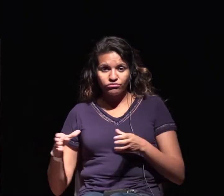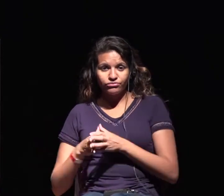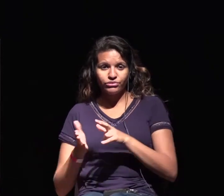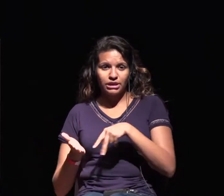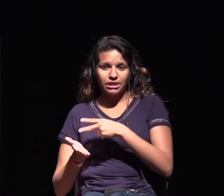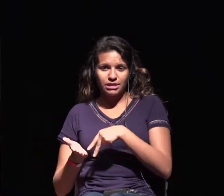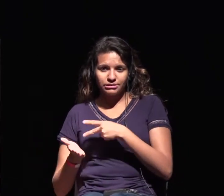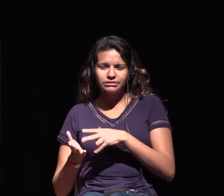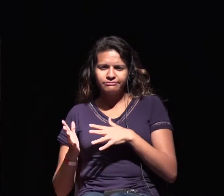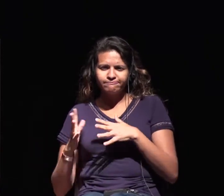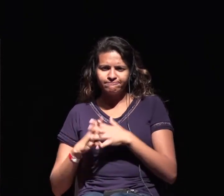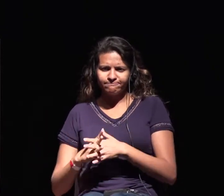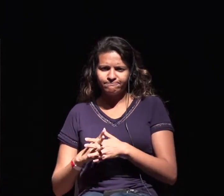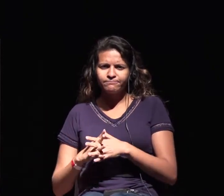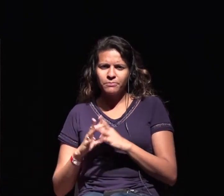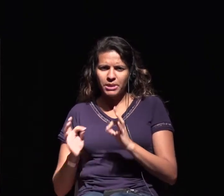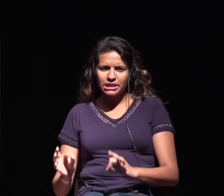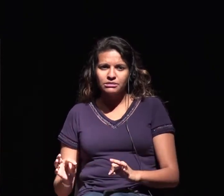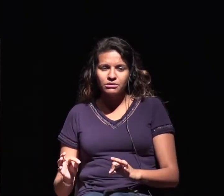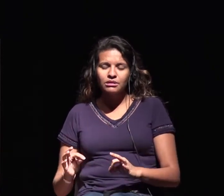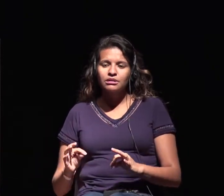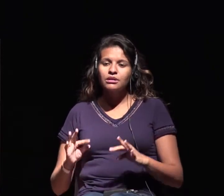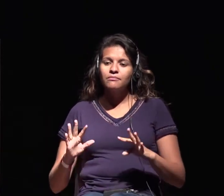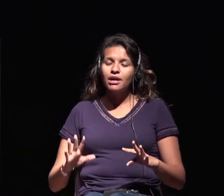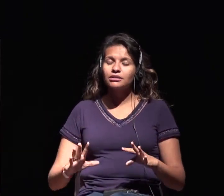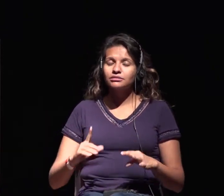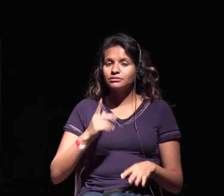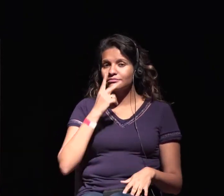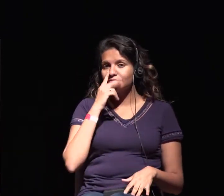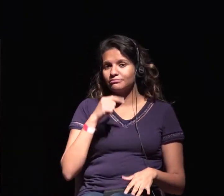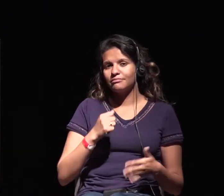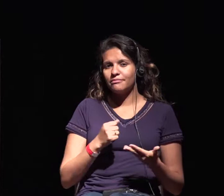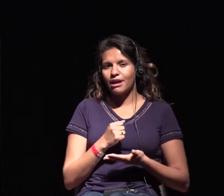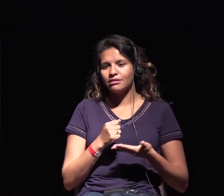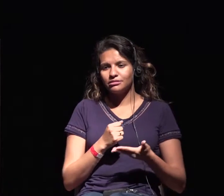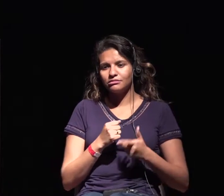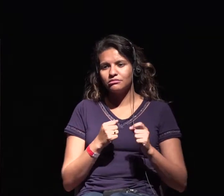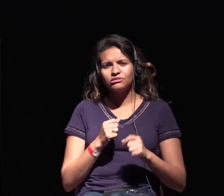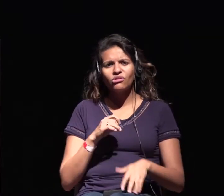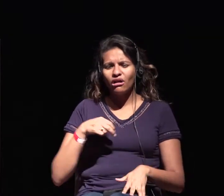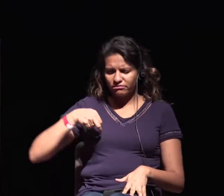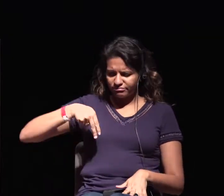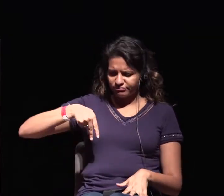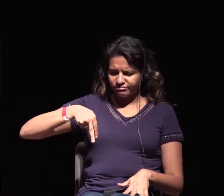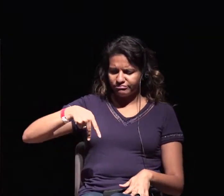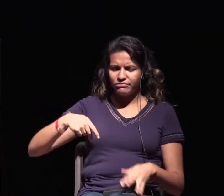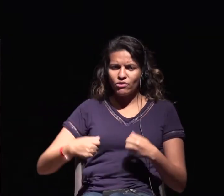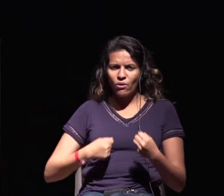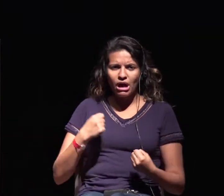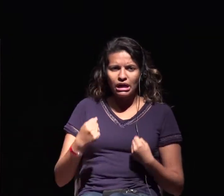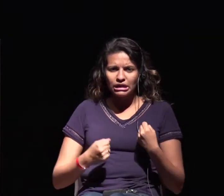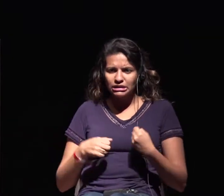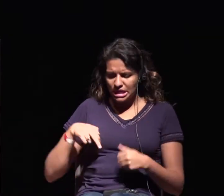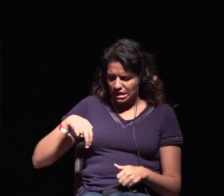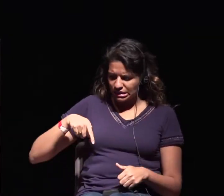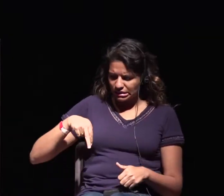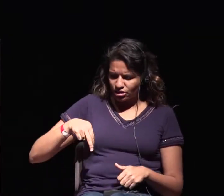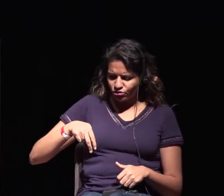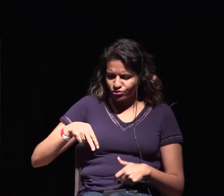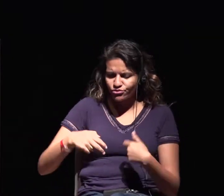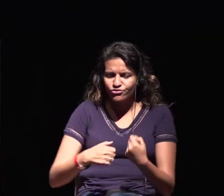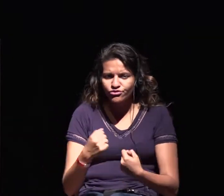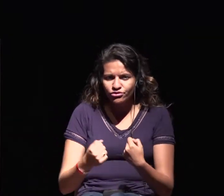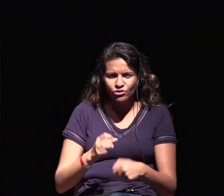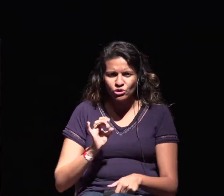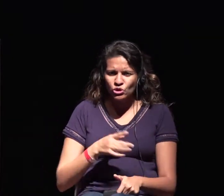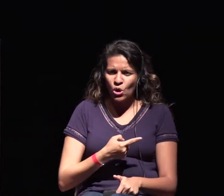only comprised of one step, a run, that does not eliminate its difficulty. Lucinda Childs recalled that it was very hard